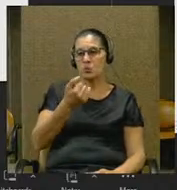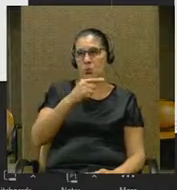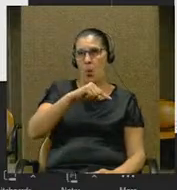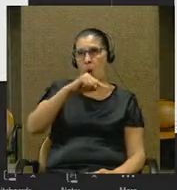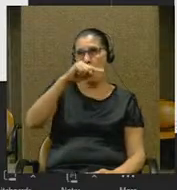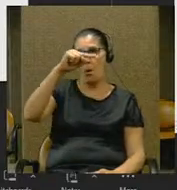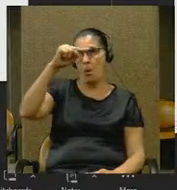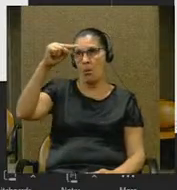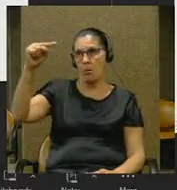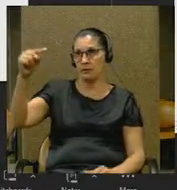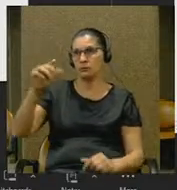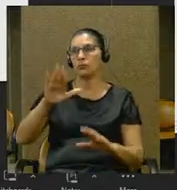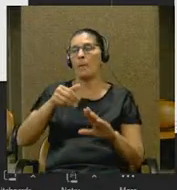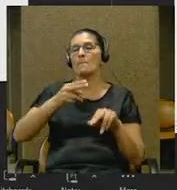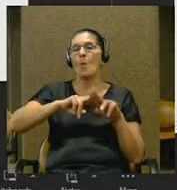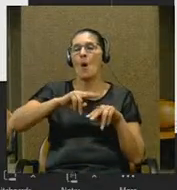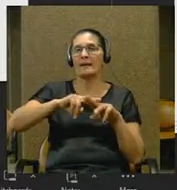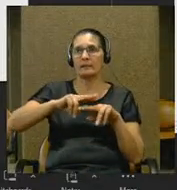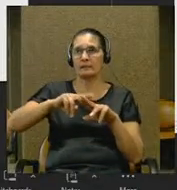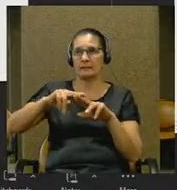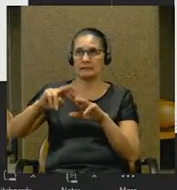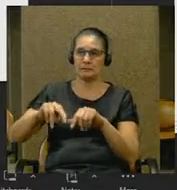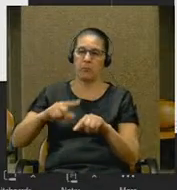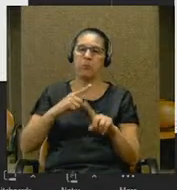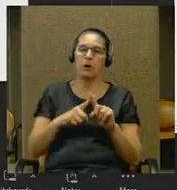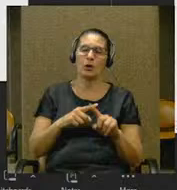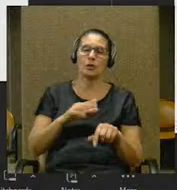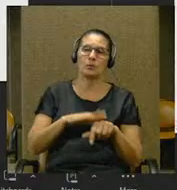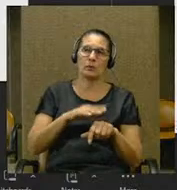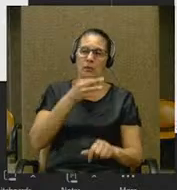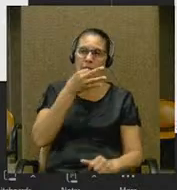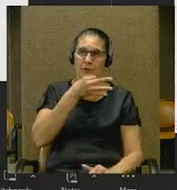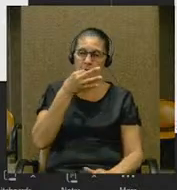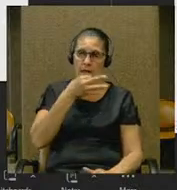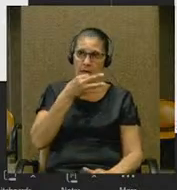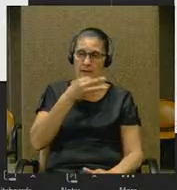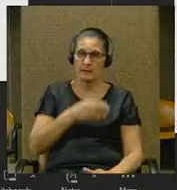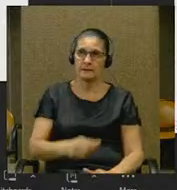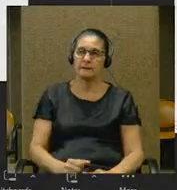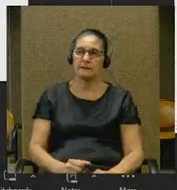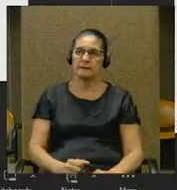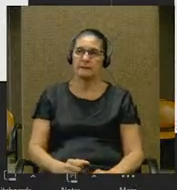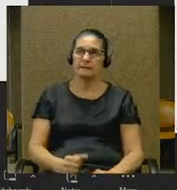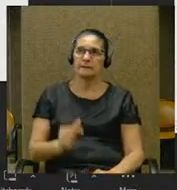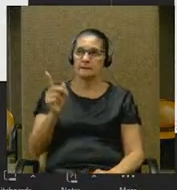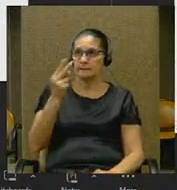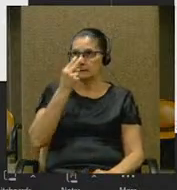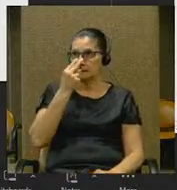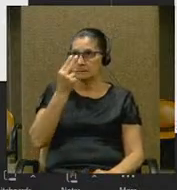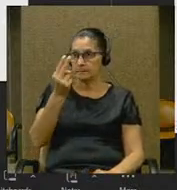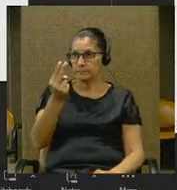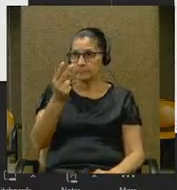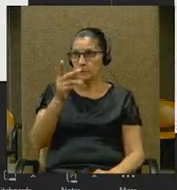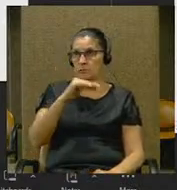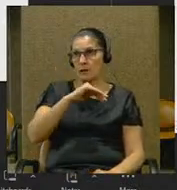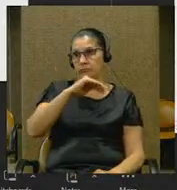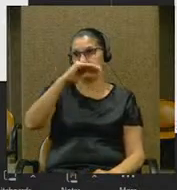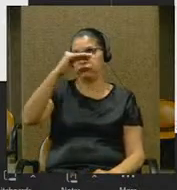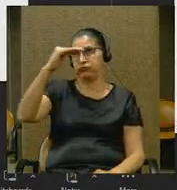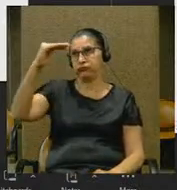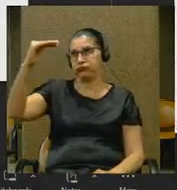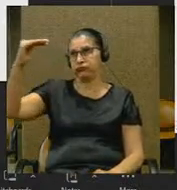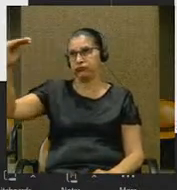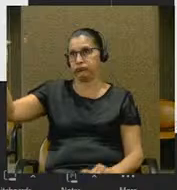drug type that have fentanyl up. And at this point, we're looking at a steady rate of 80% of